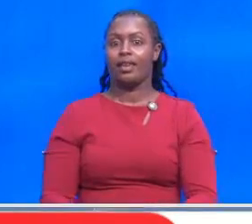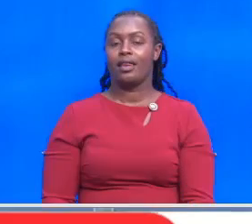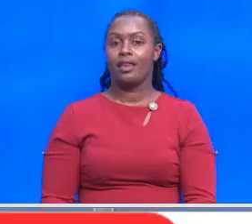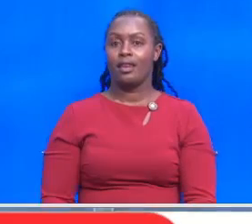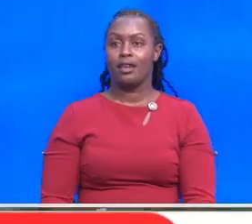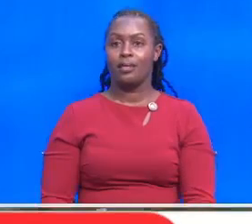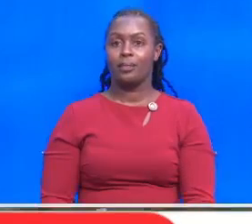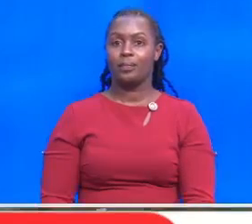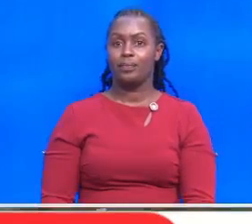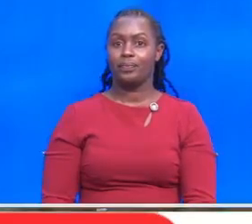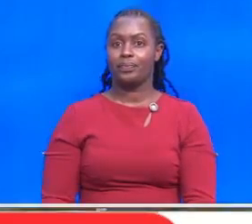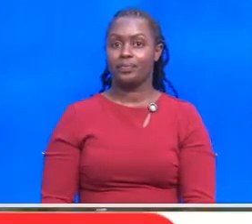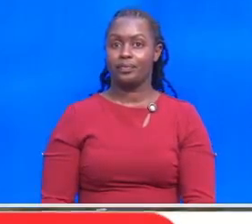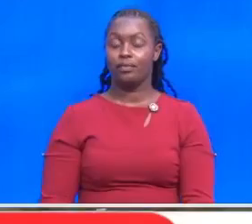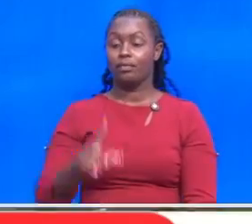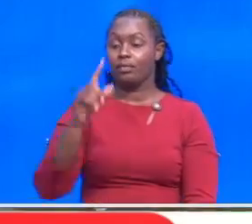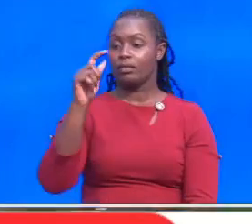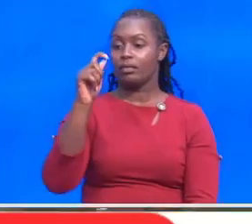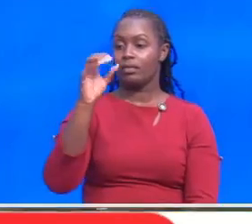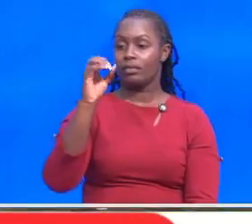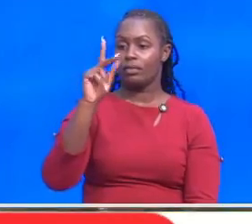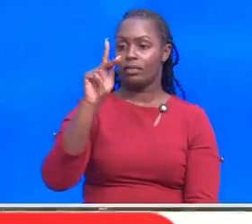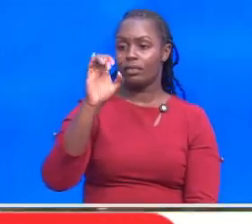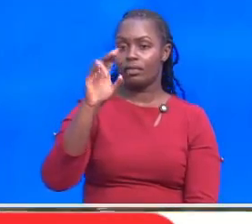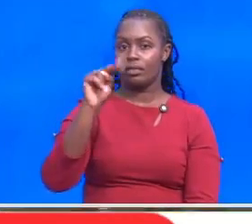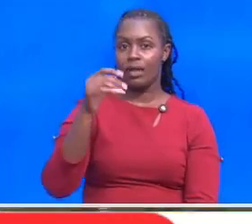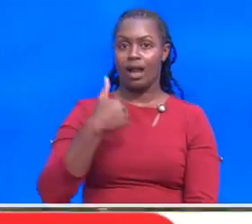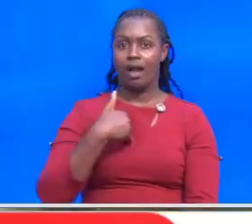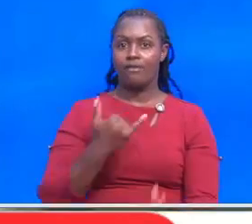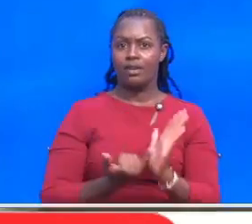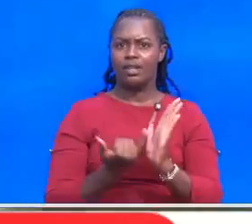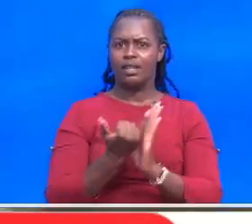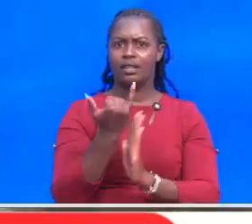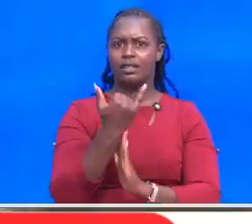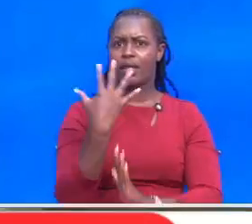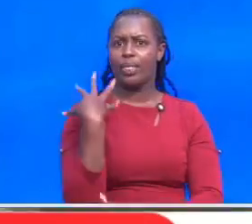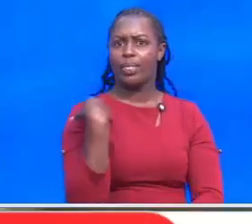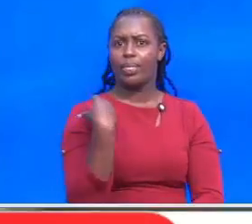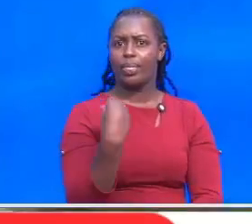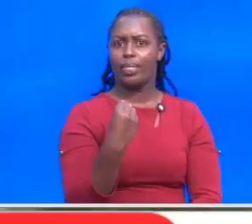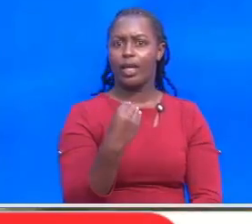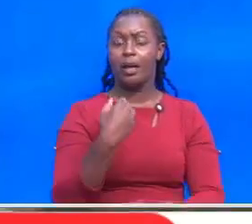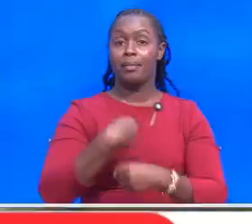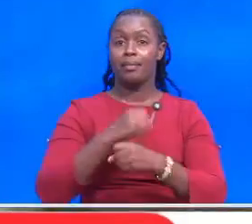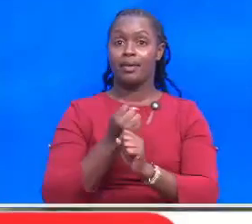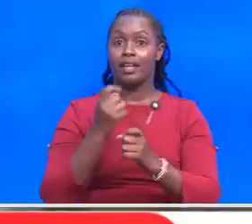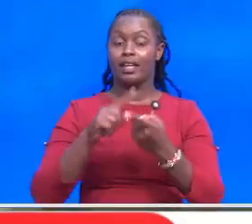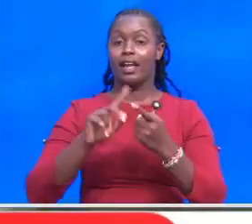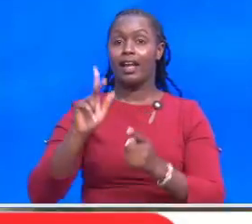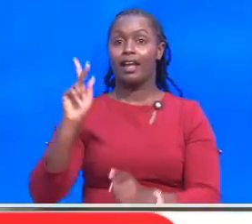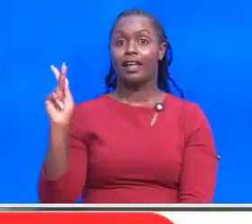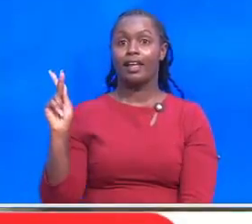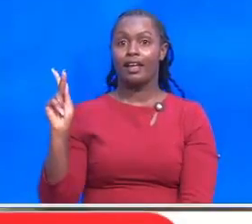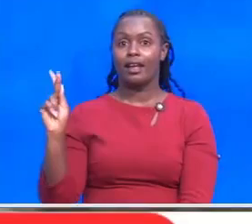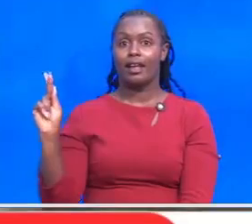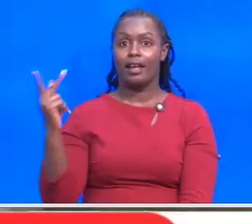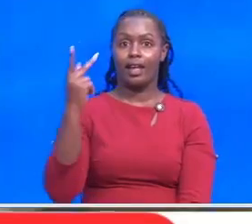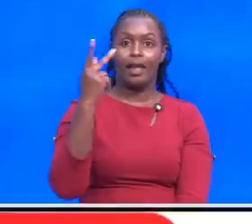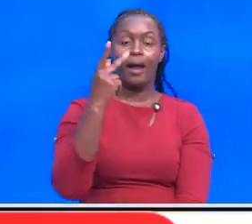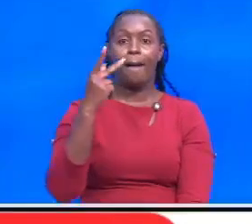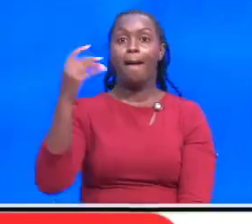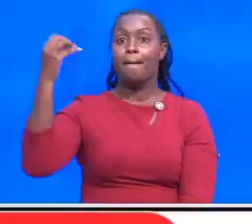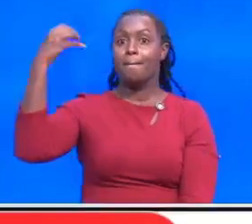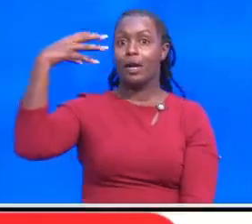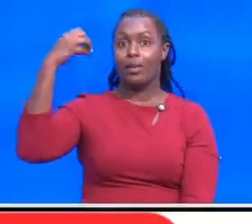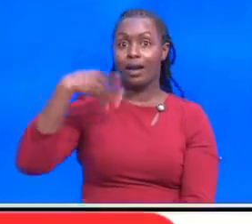Token prices per unit have been fluctuating in the recent past, which the sole power producer, Kenya Power, had attributed to,